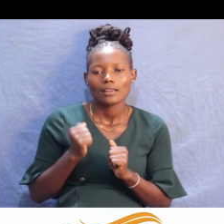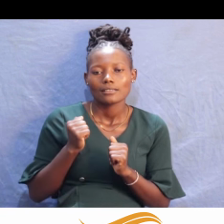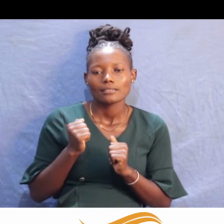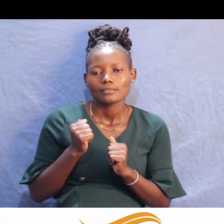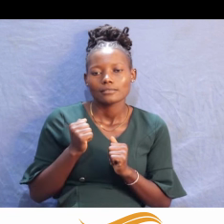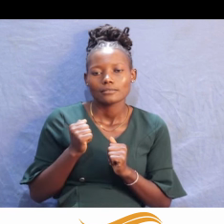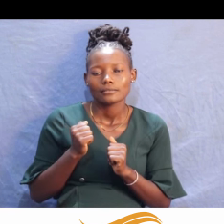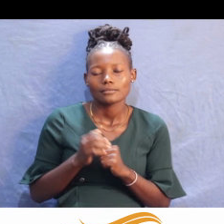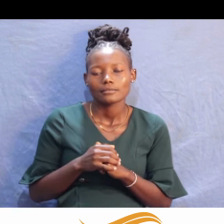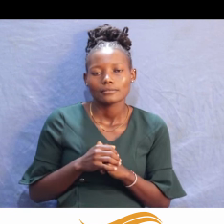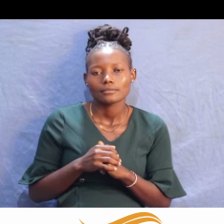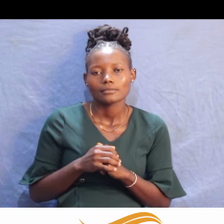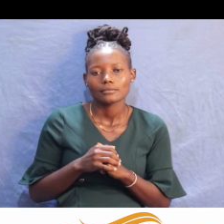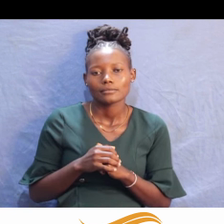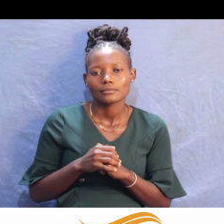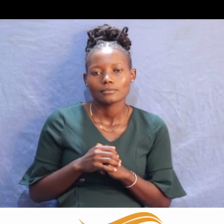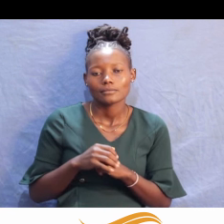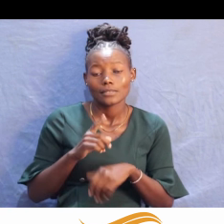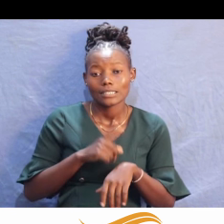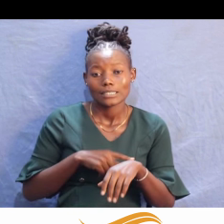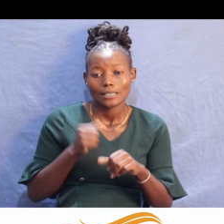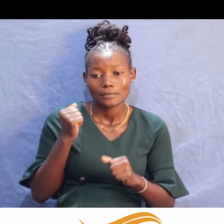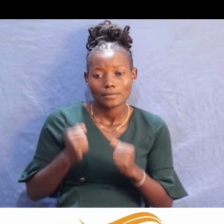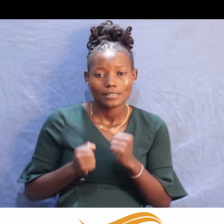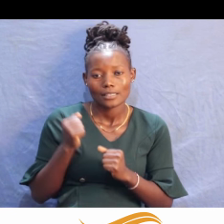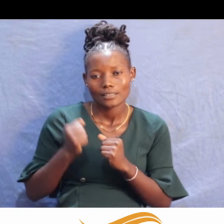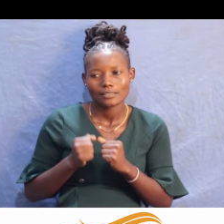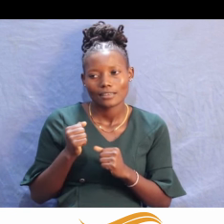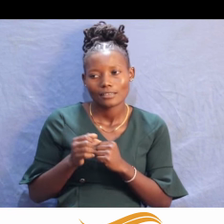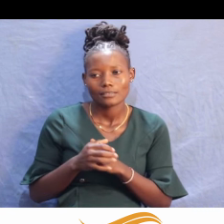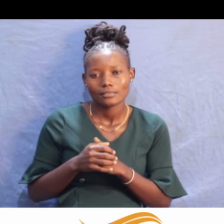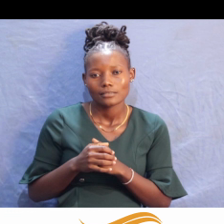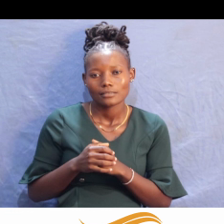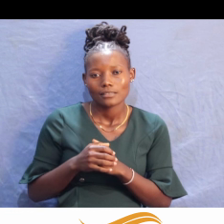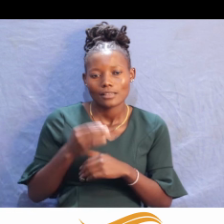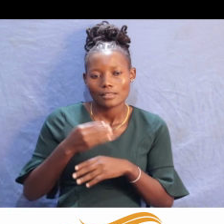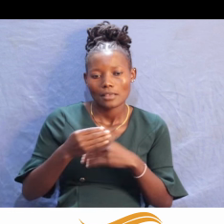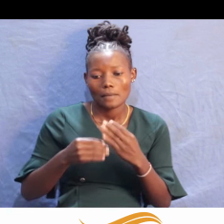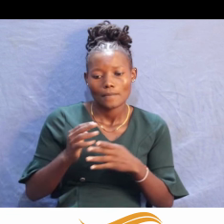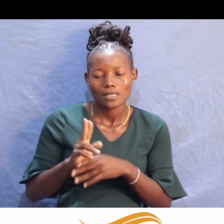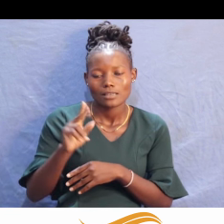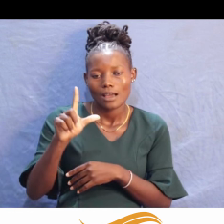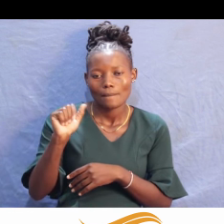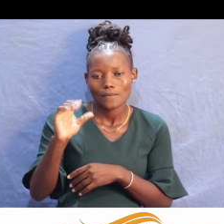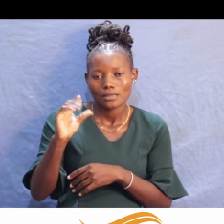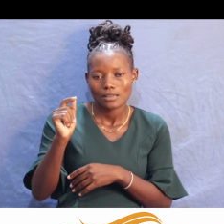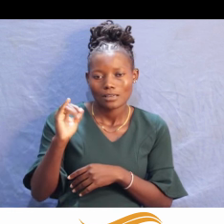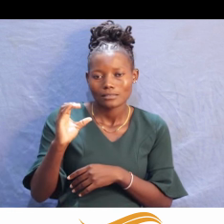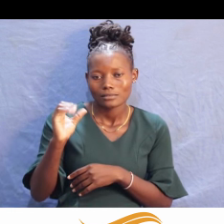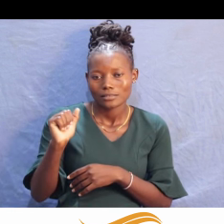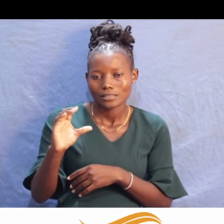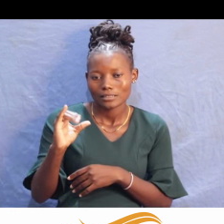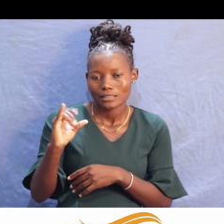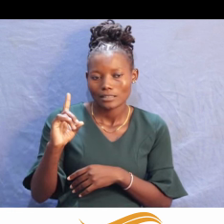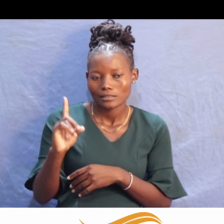will, as they run, they get a buildup of lactic acid earlier in their workup. And